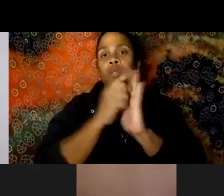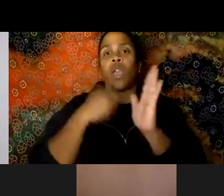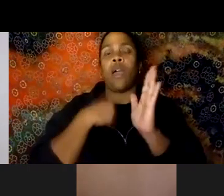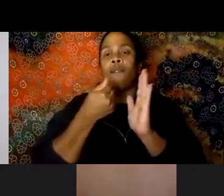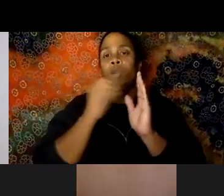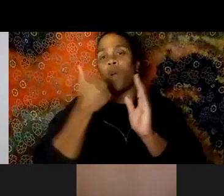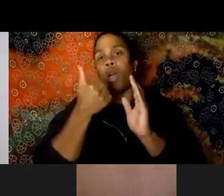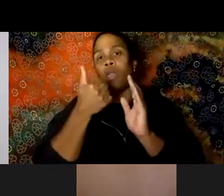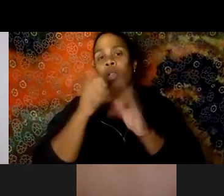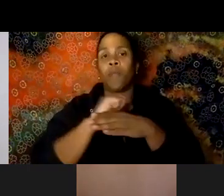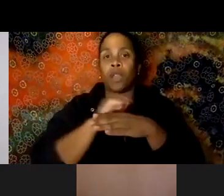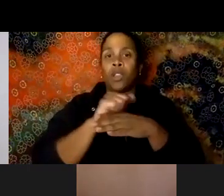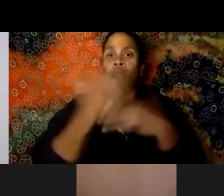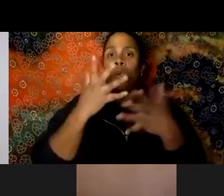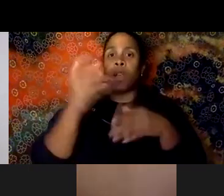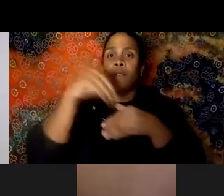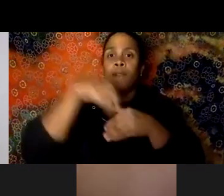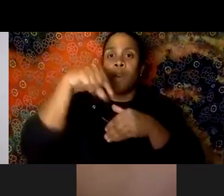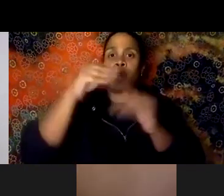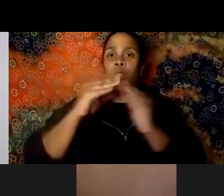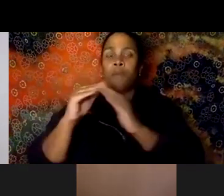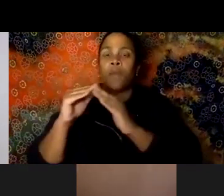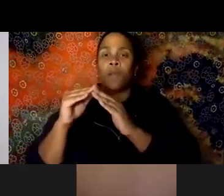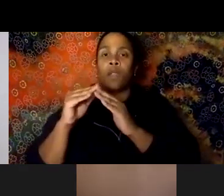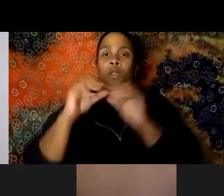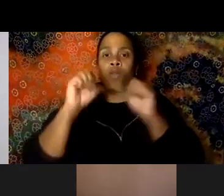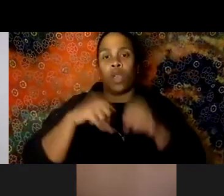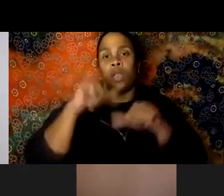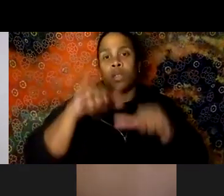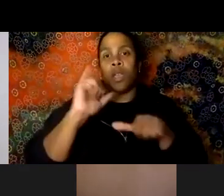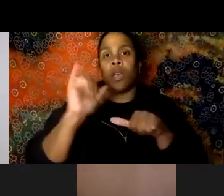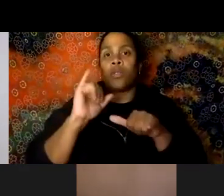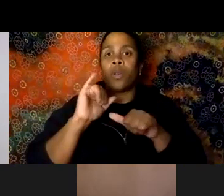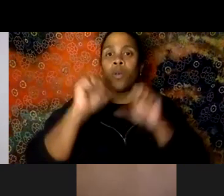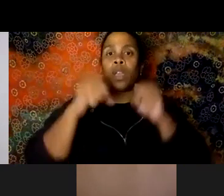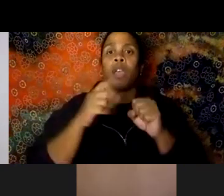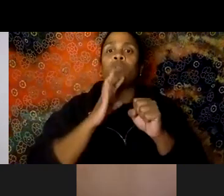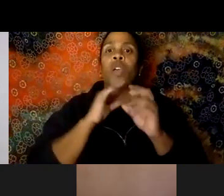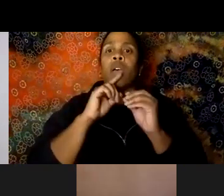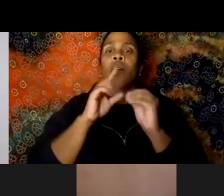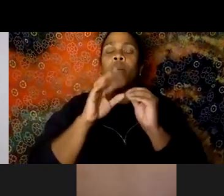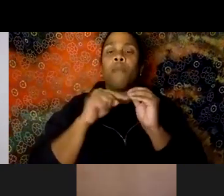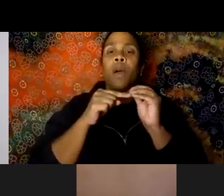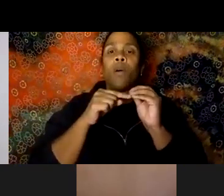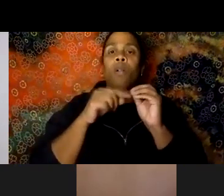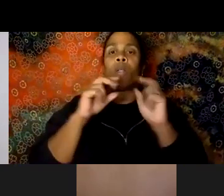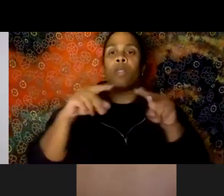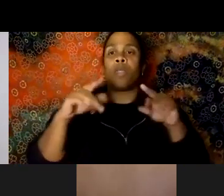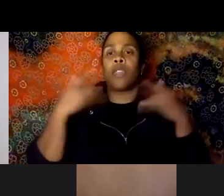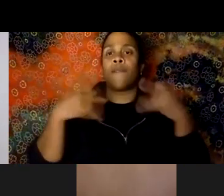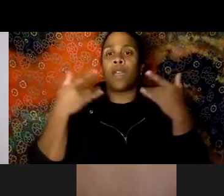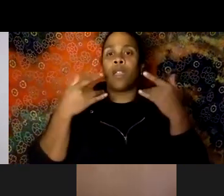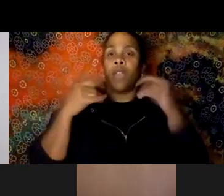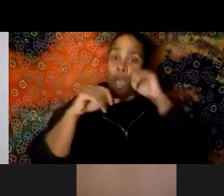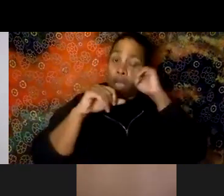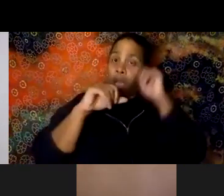are part of our community already that are here. If you want to stay, feel free to stay also. We'll chat about the event a little bit. And everyone else, we look forward to seeing you